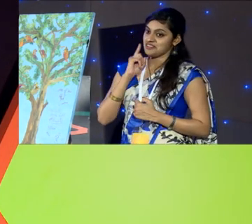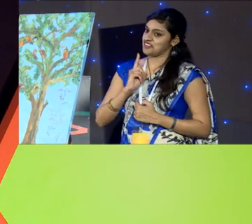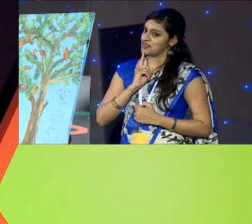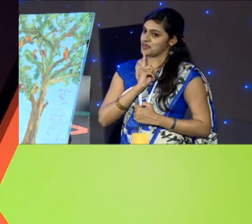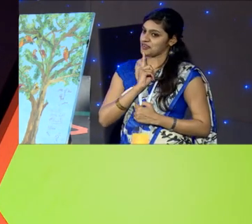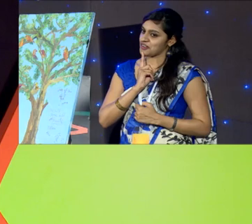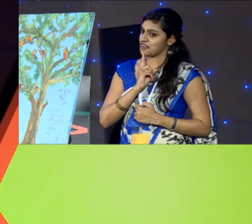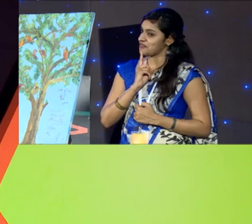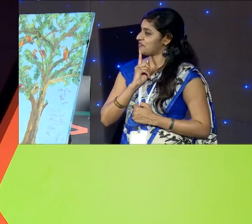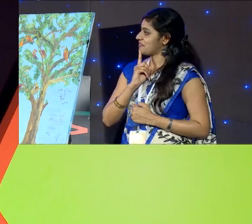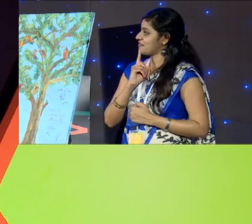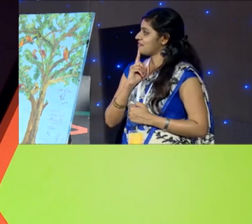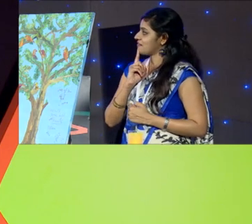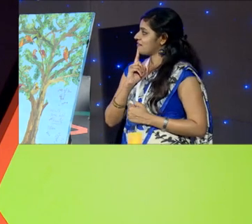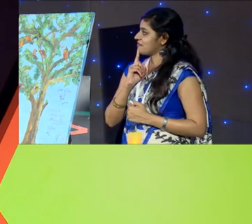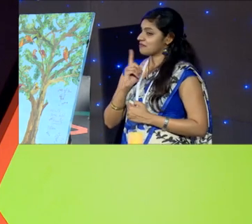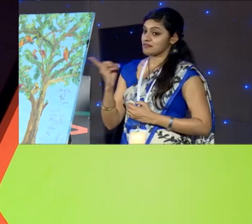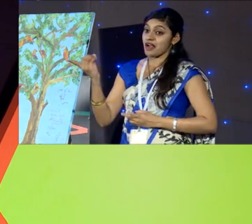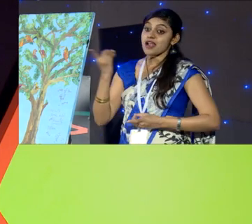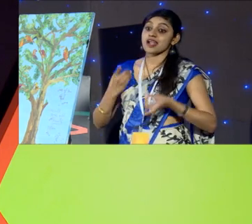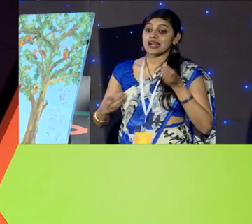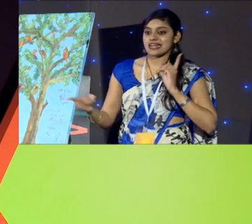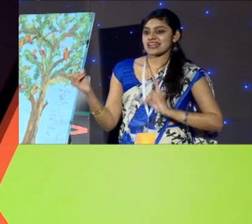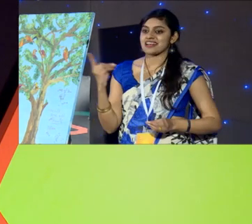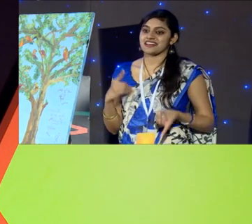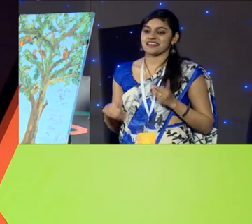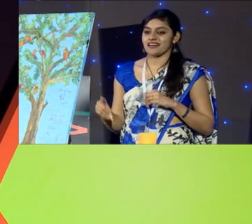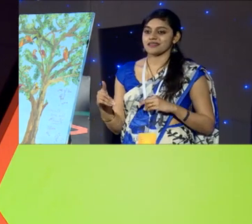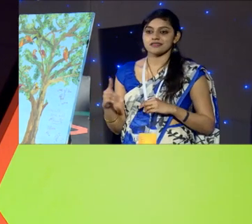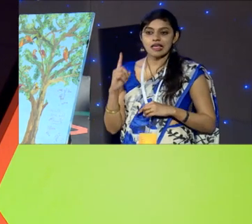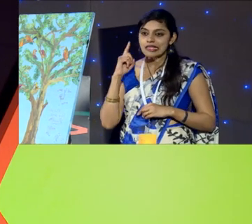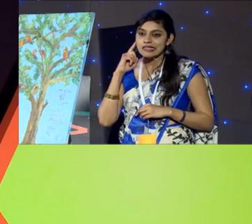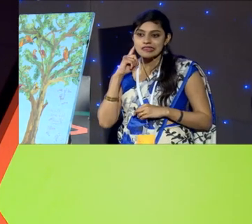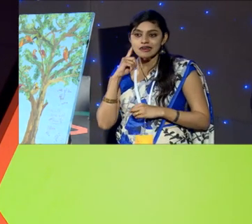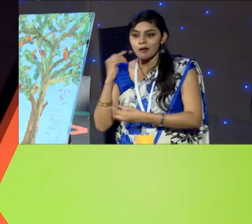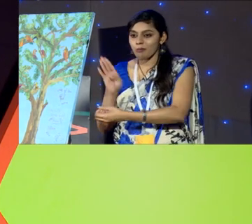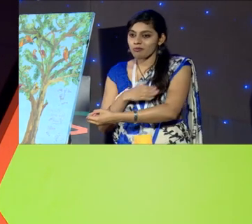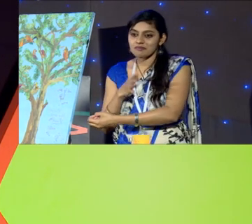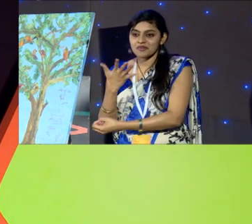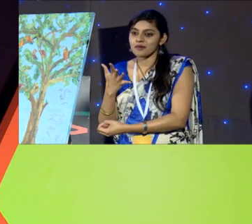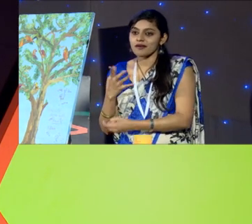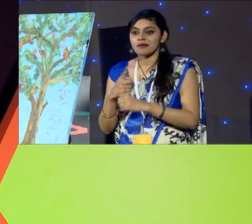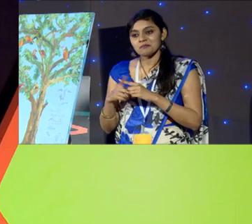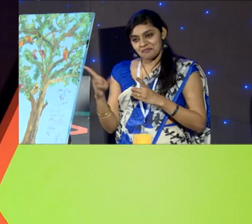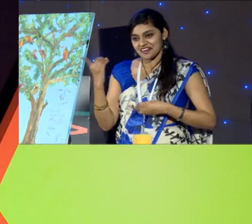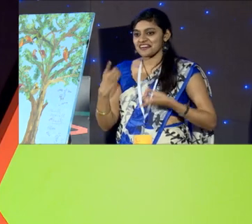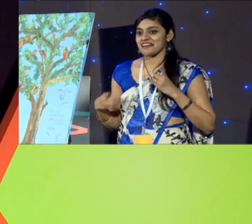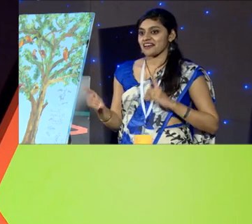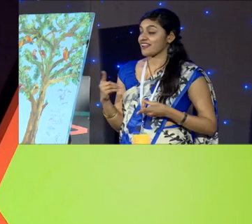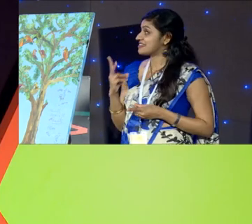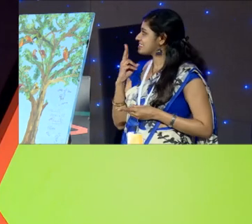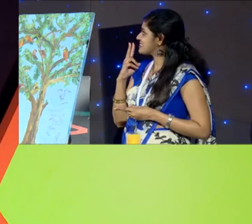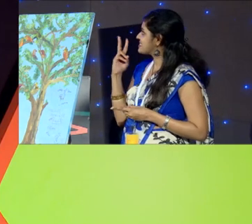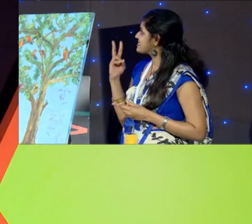the show by staging a dance performance when she couldn't even hear the music. And here you have some glimpses